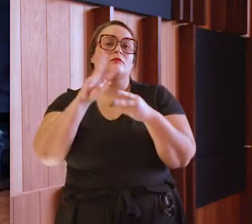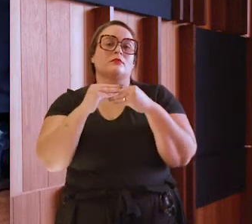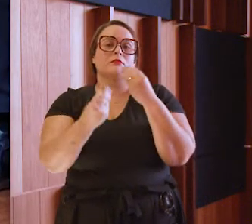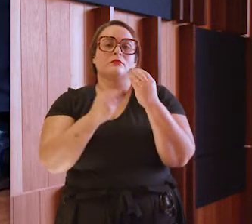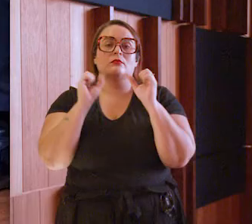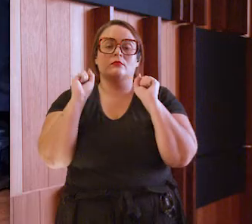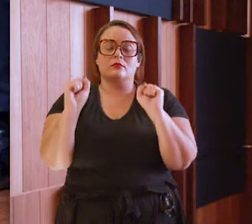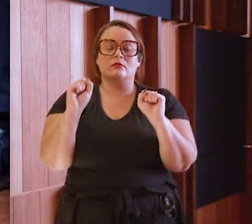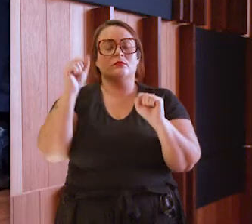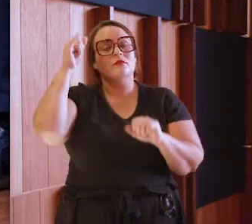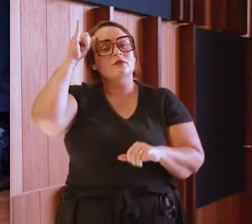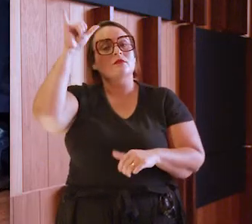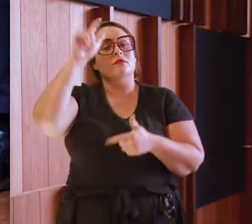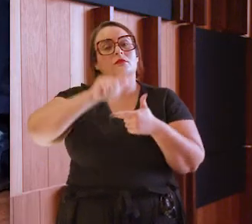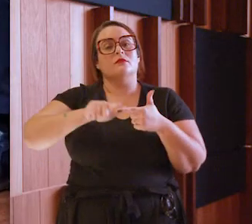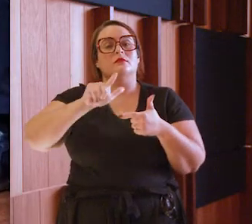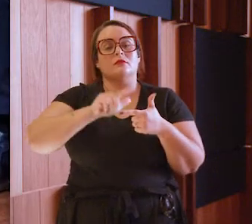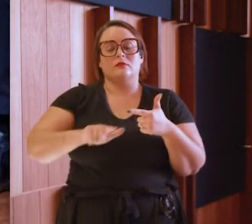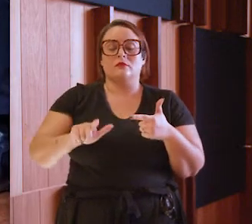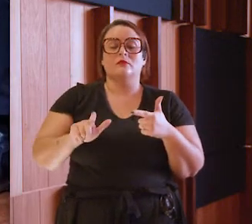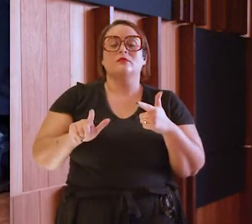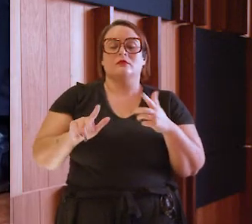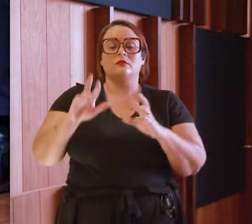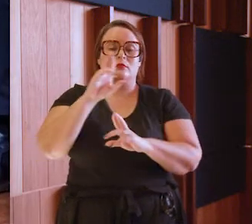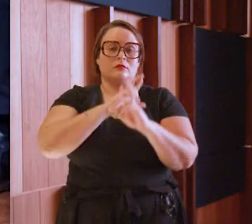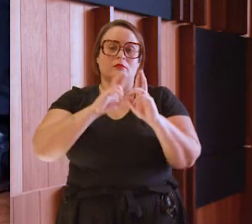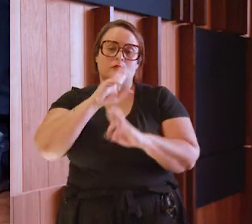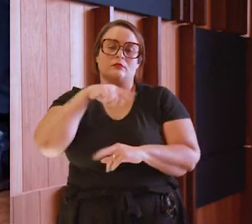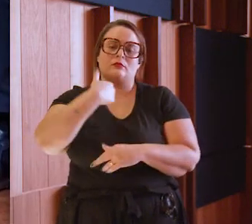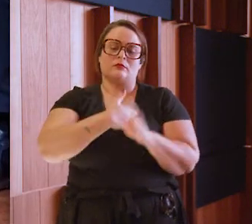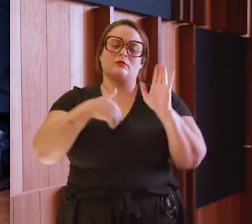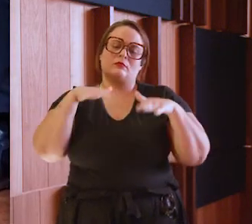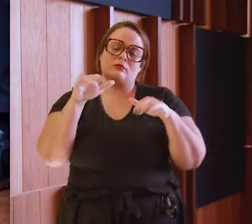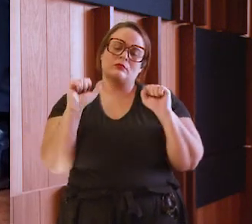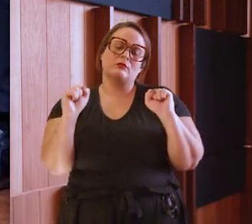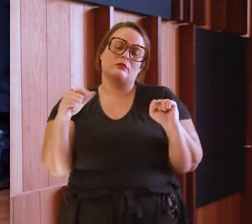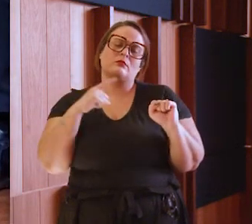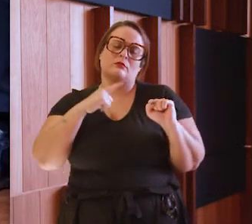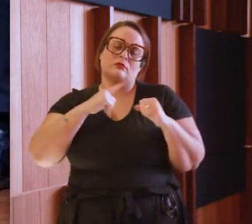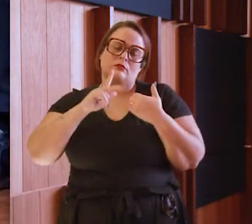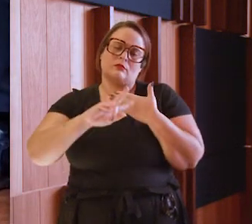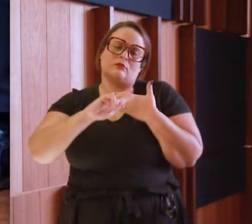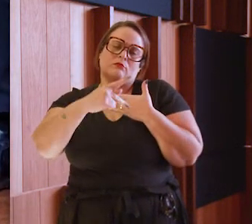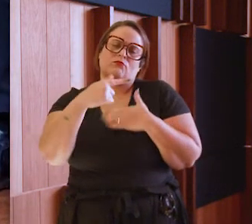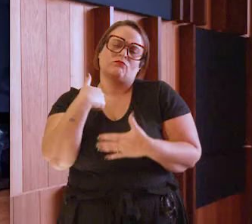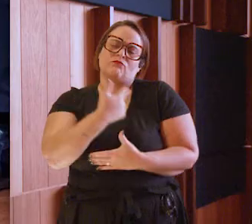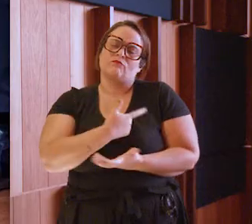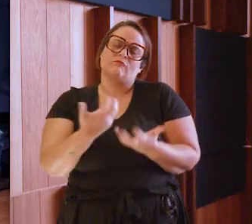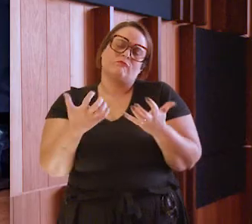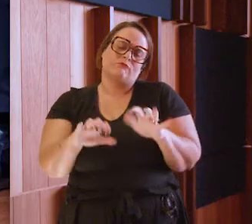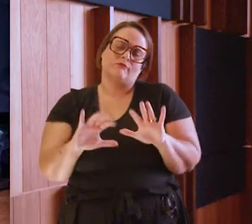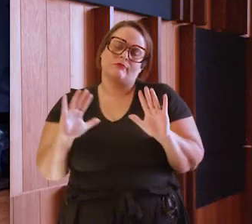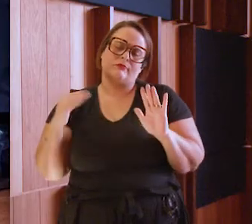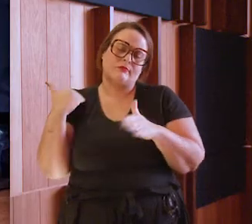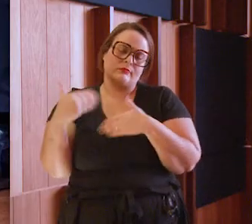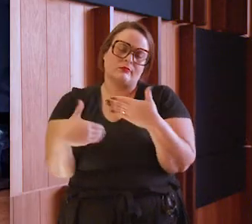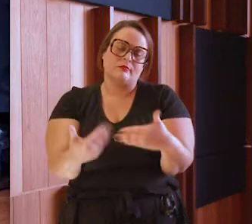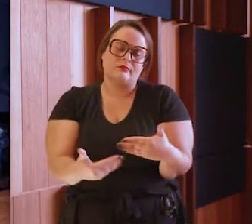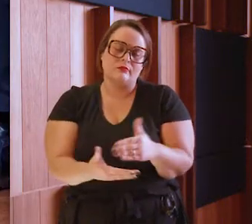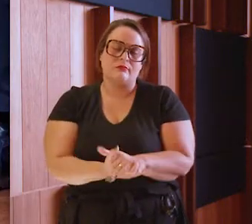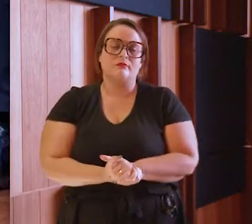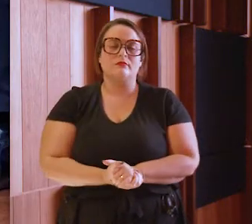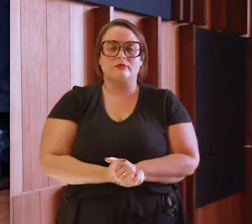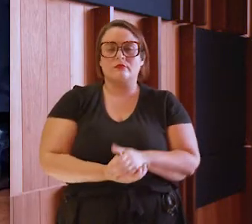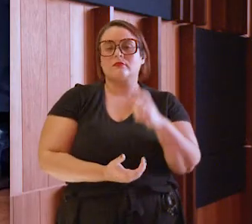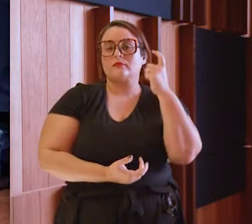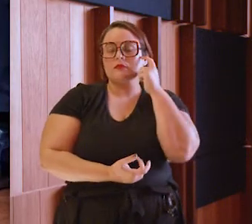unintended consequence, a very significant tax impact in any given jurisdiction? And some companies have legacy principal structures, right?